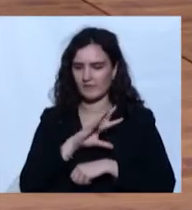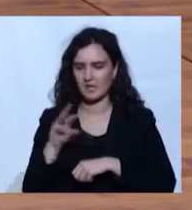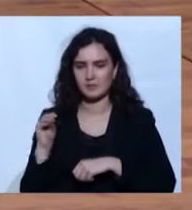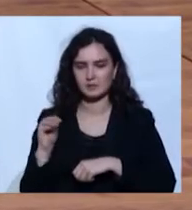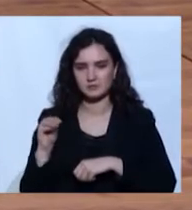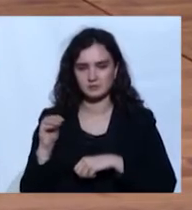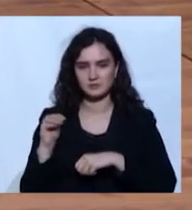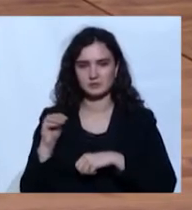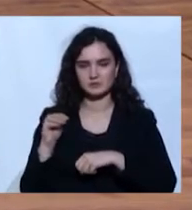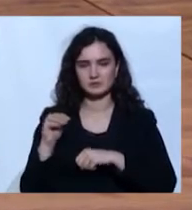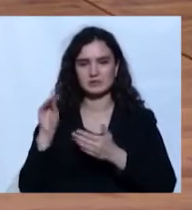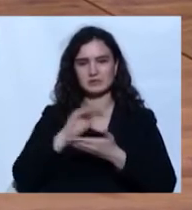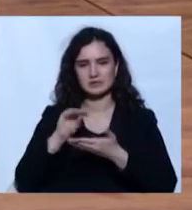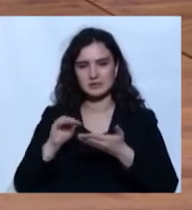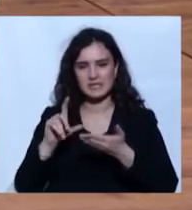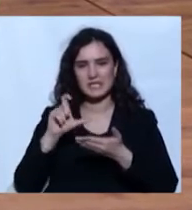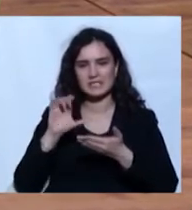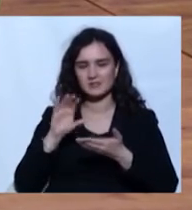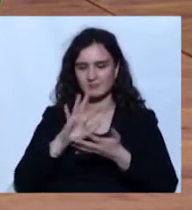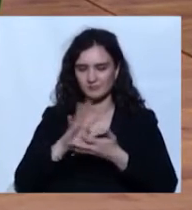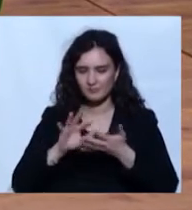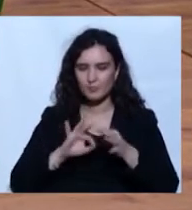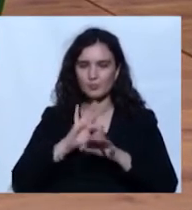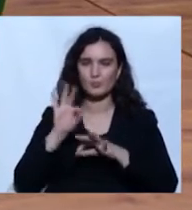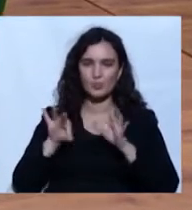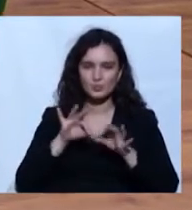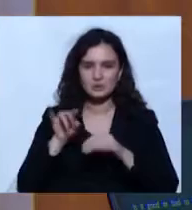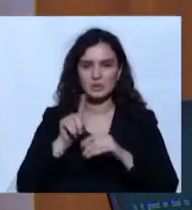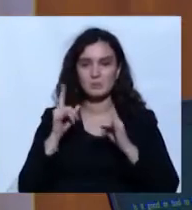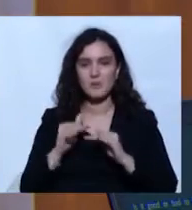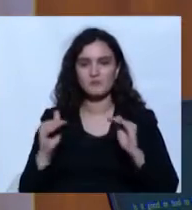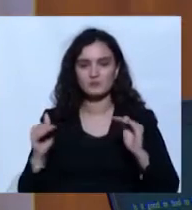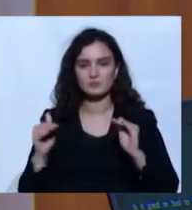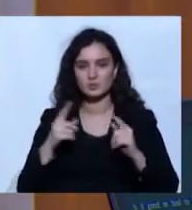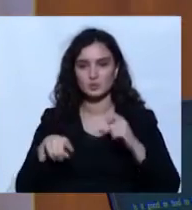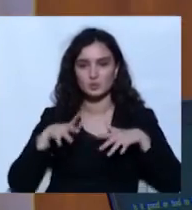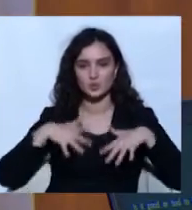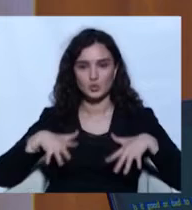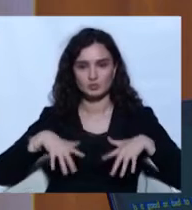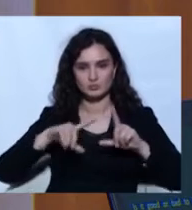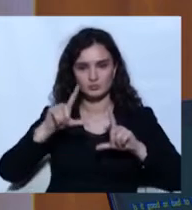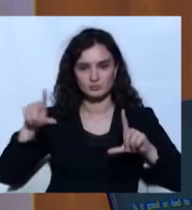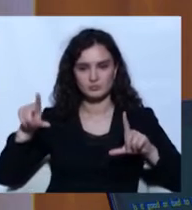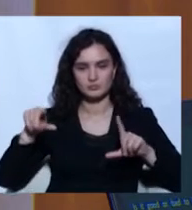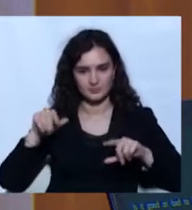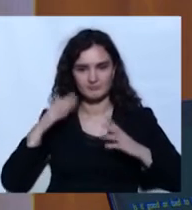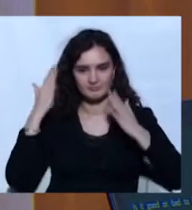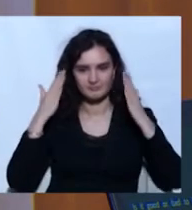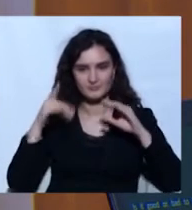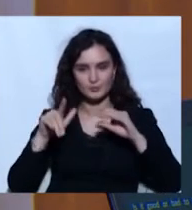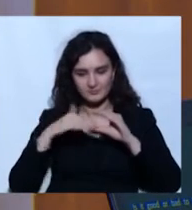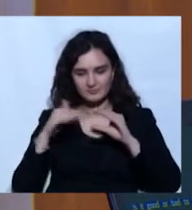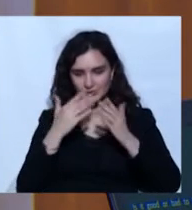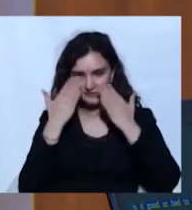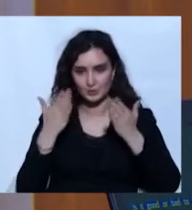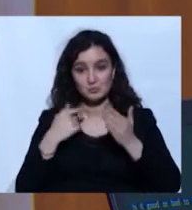of essays and assignments and projects from kids all over Georgia has been fun to read. And